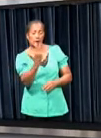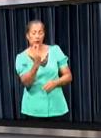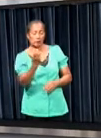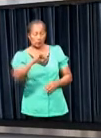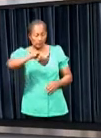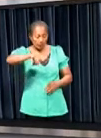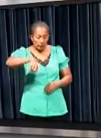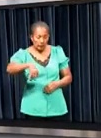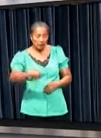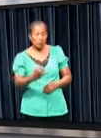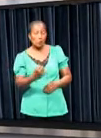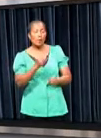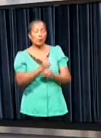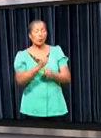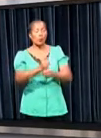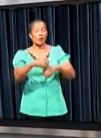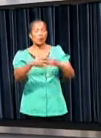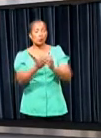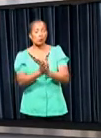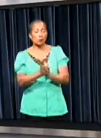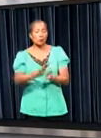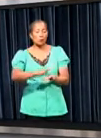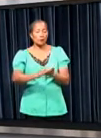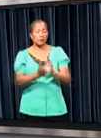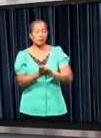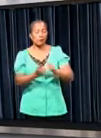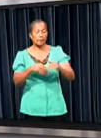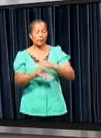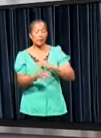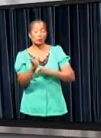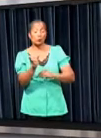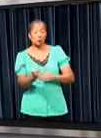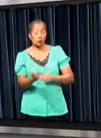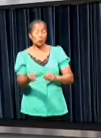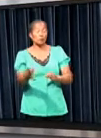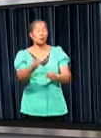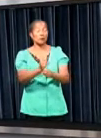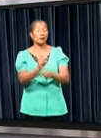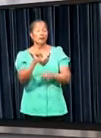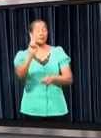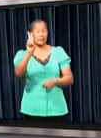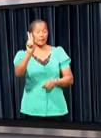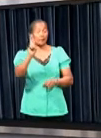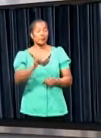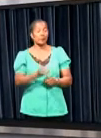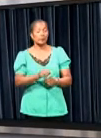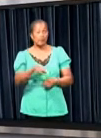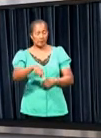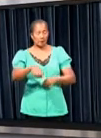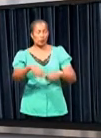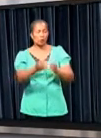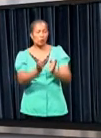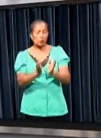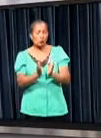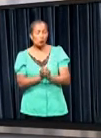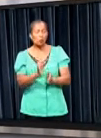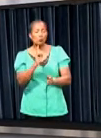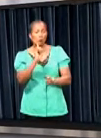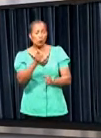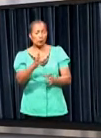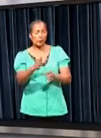22nd, installed the working group Trafficking in Persons. This group has the task to